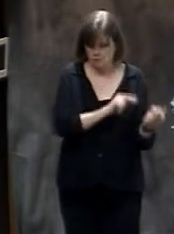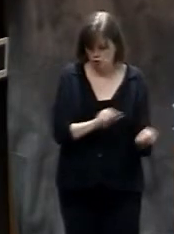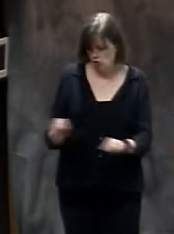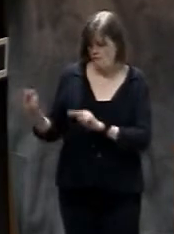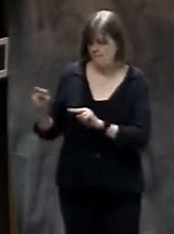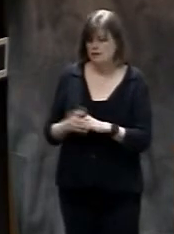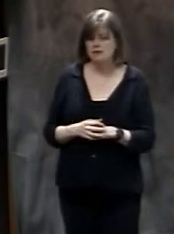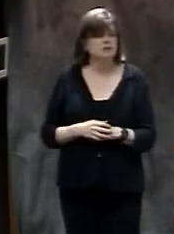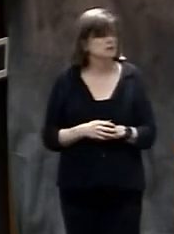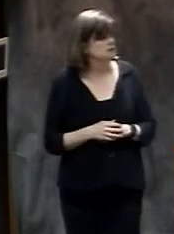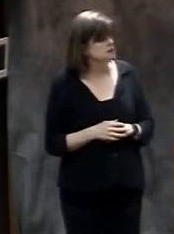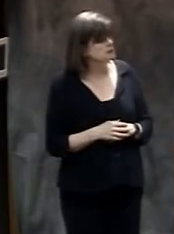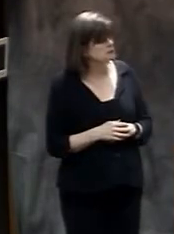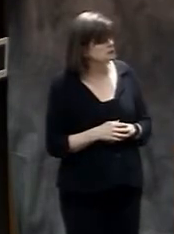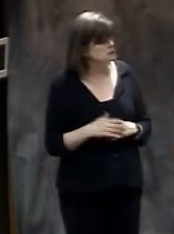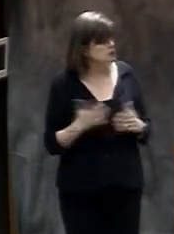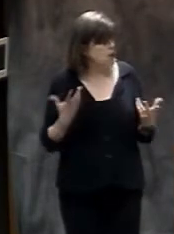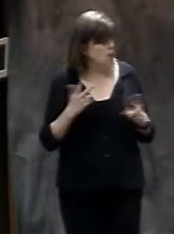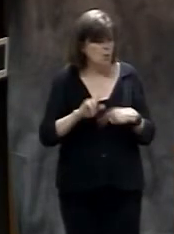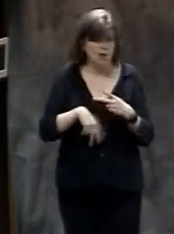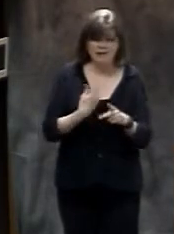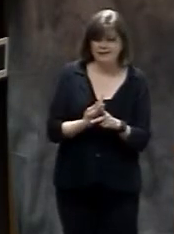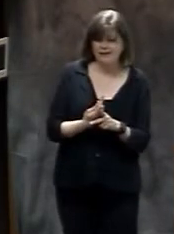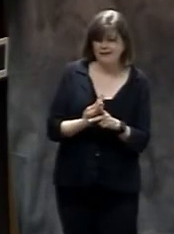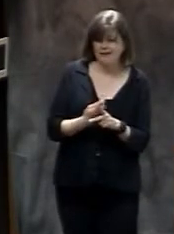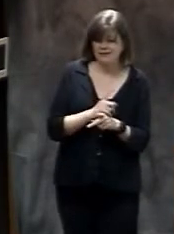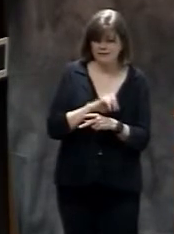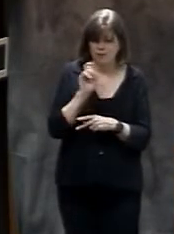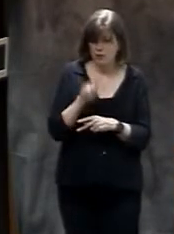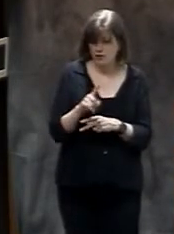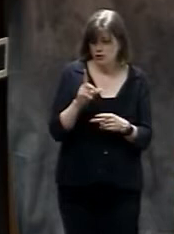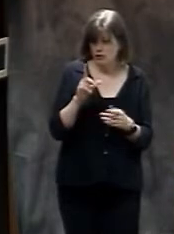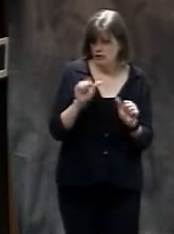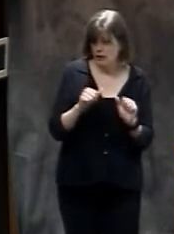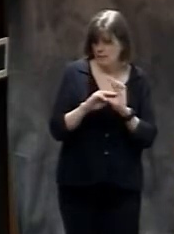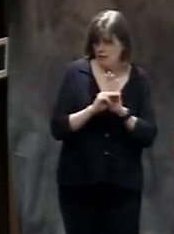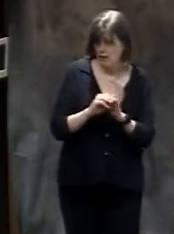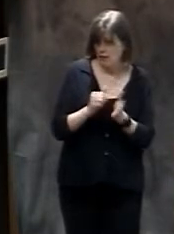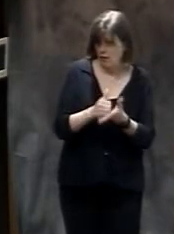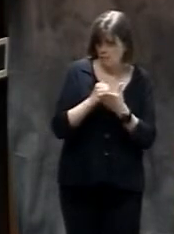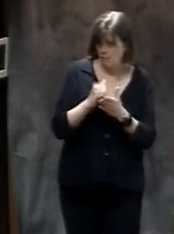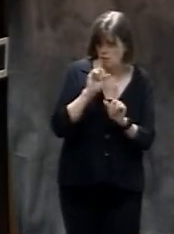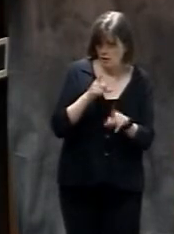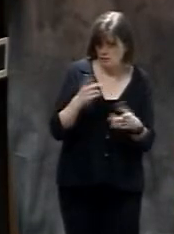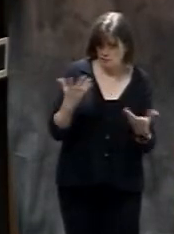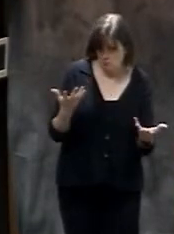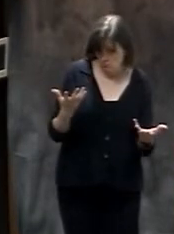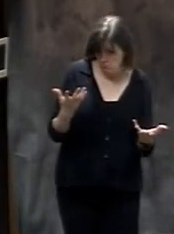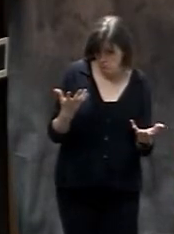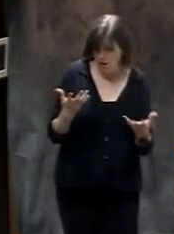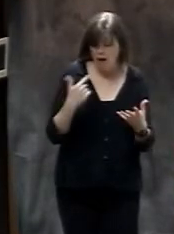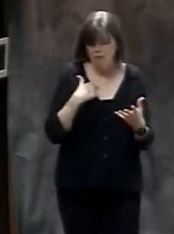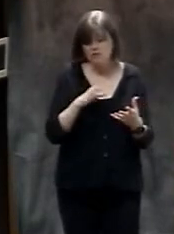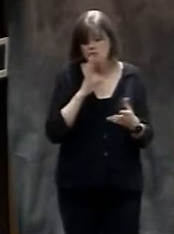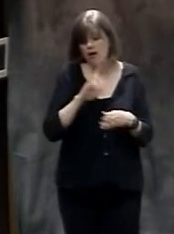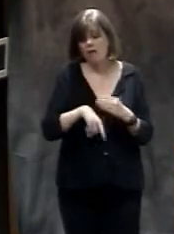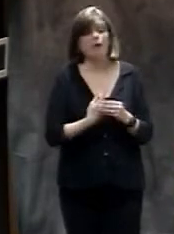So what types of questions can these models help us answer? And today, I'm going to specifically talk about mosquito